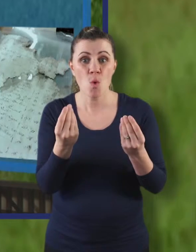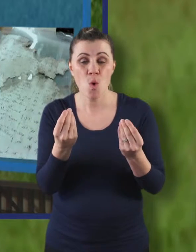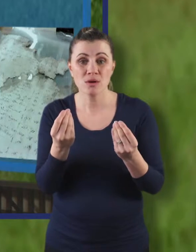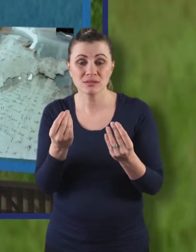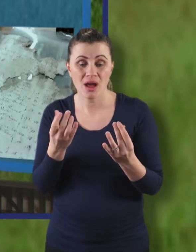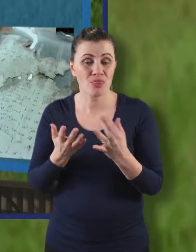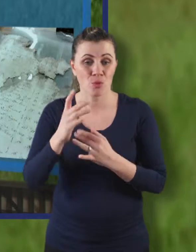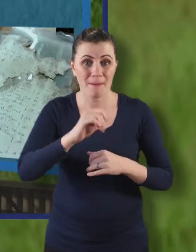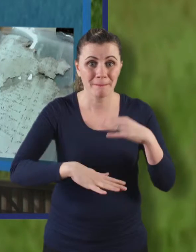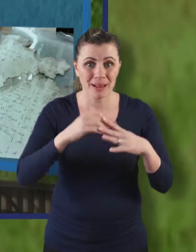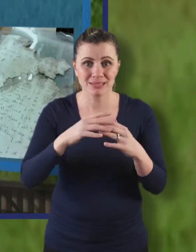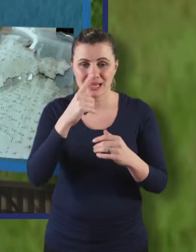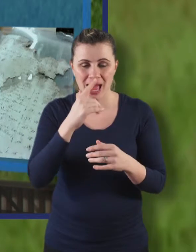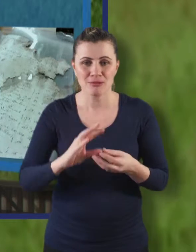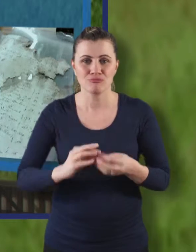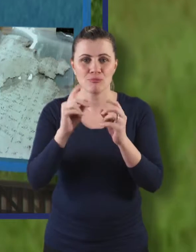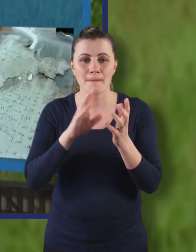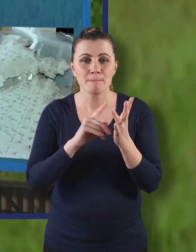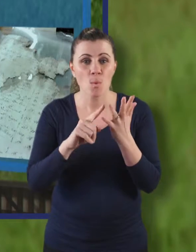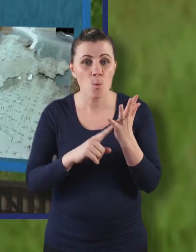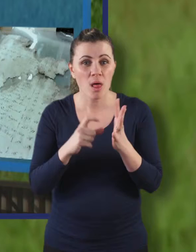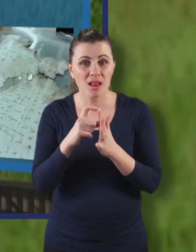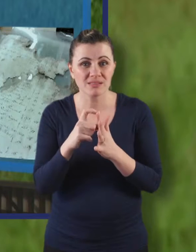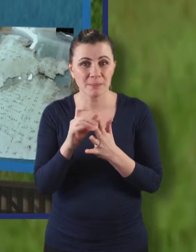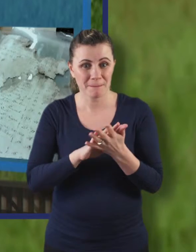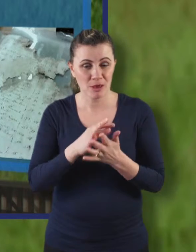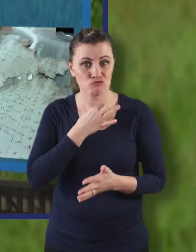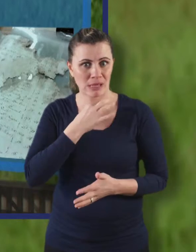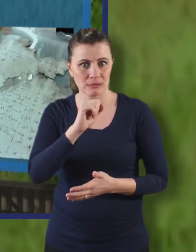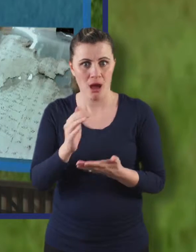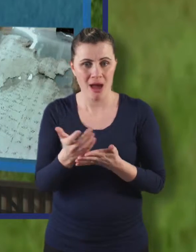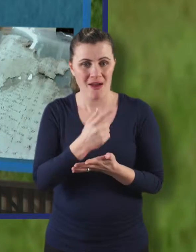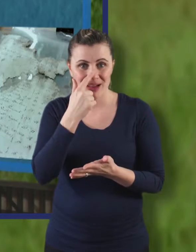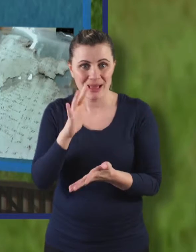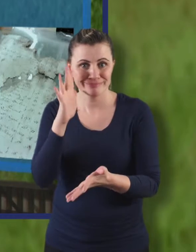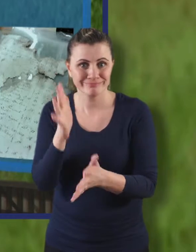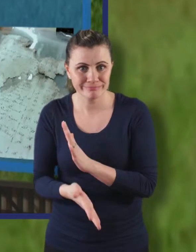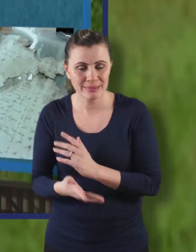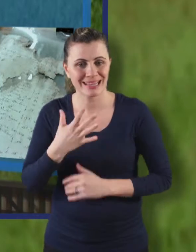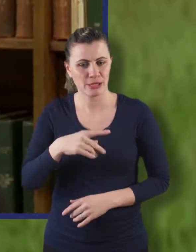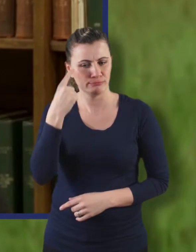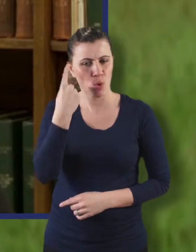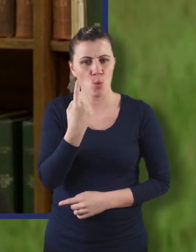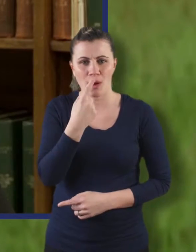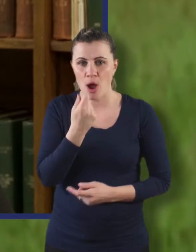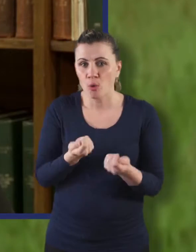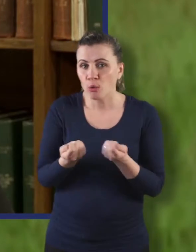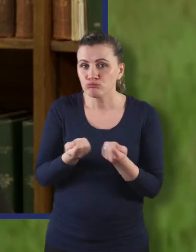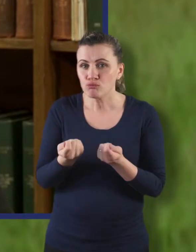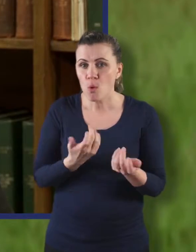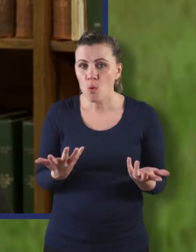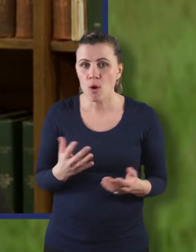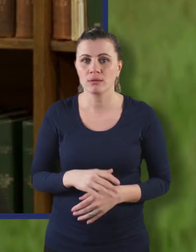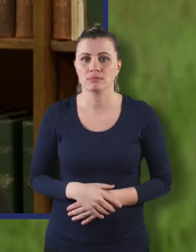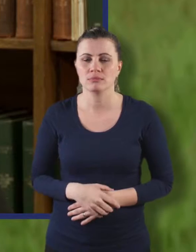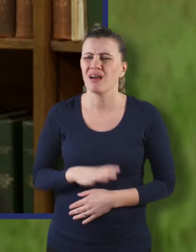can cause irreversible damage to your archive collections, so you really need to make sure that you have control of these systems. Things